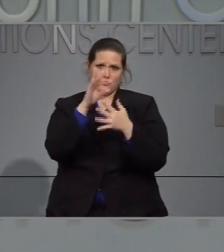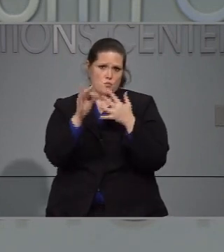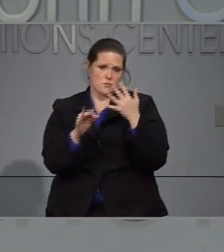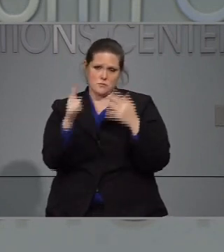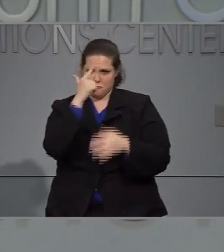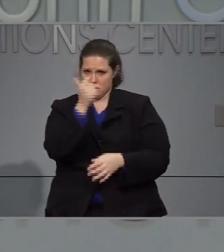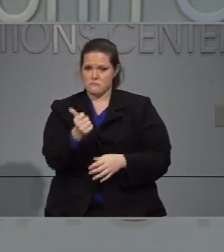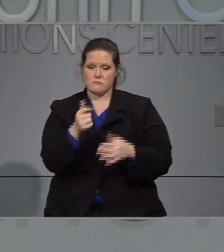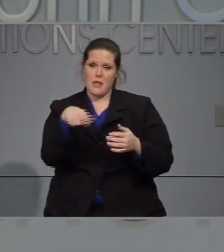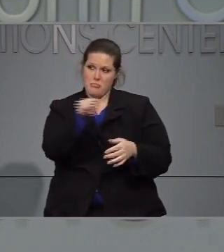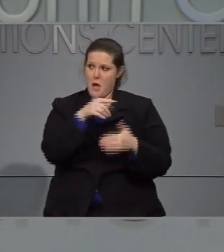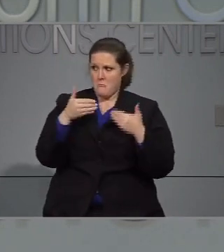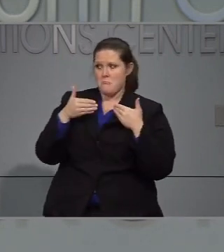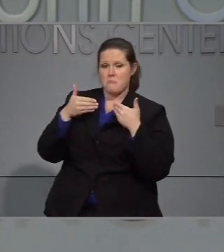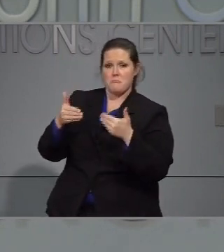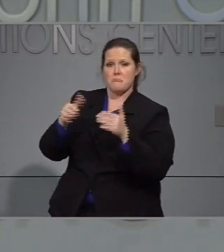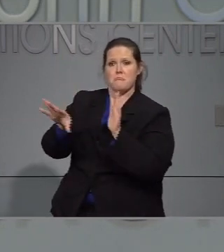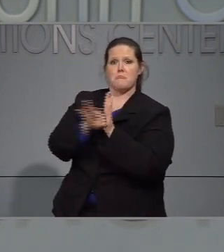please.